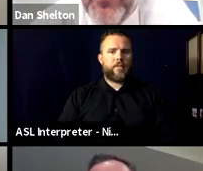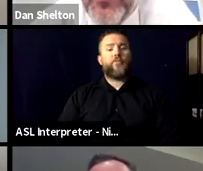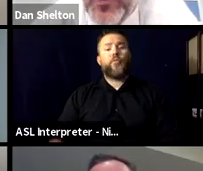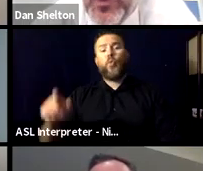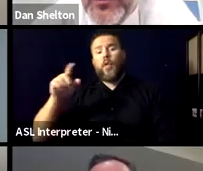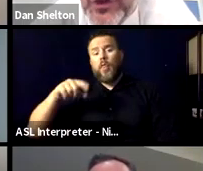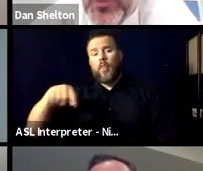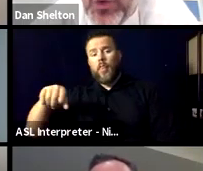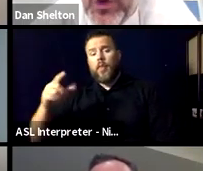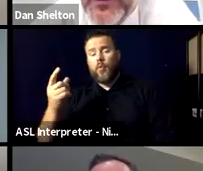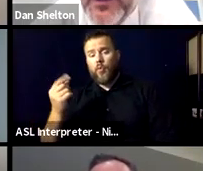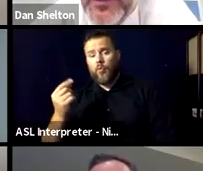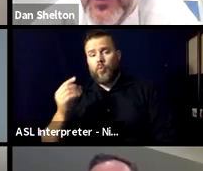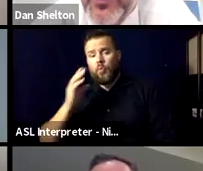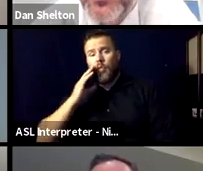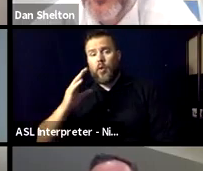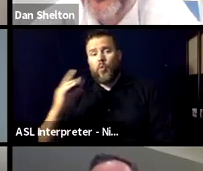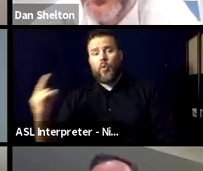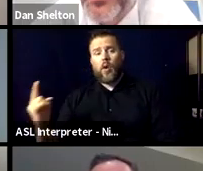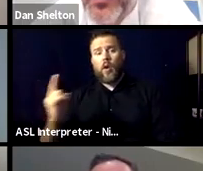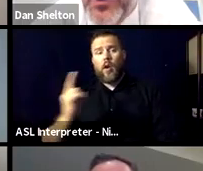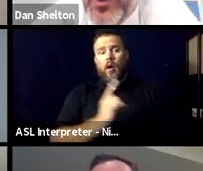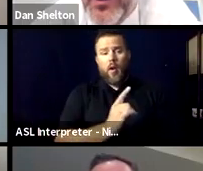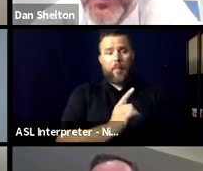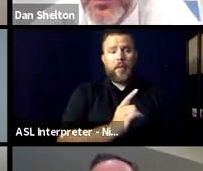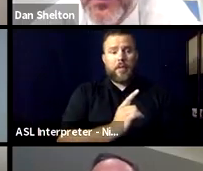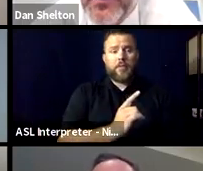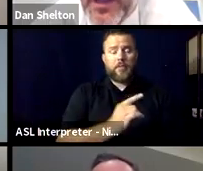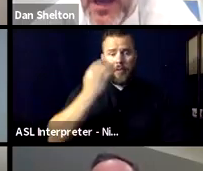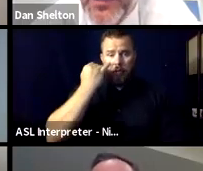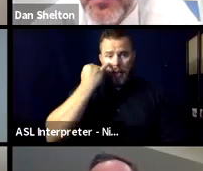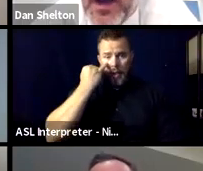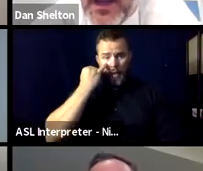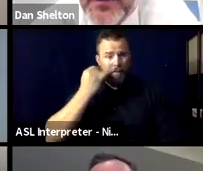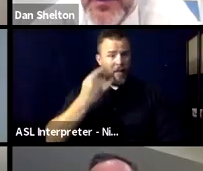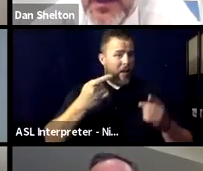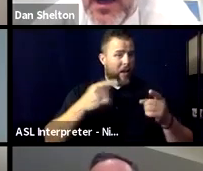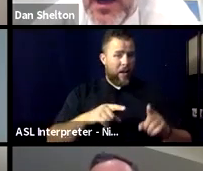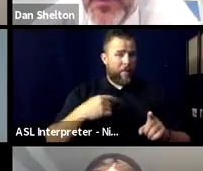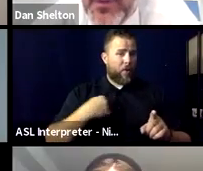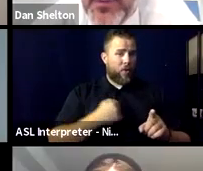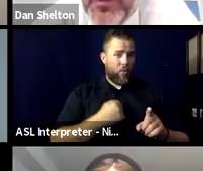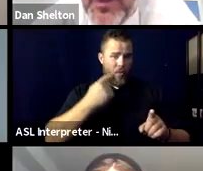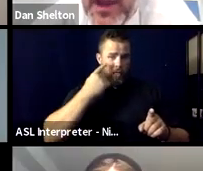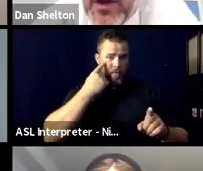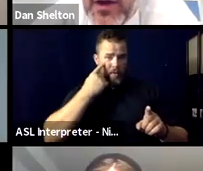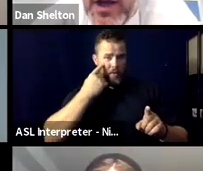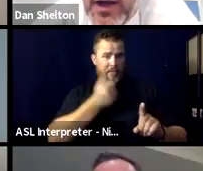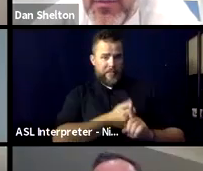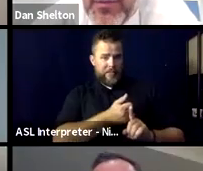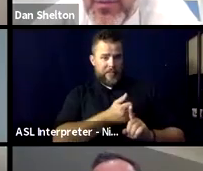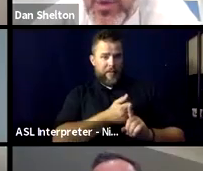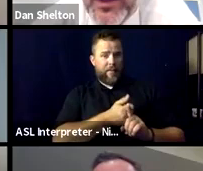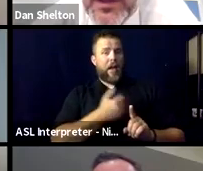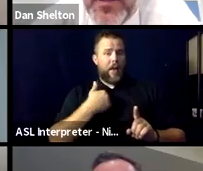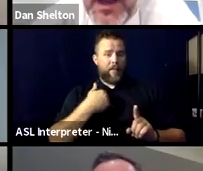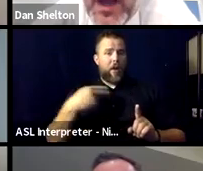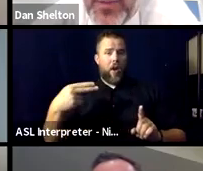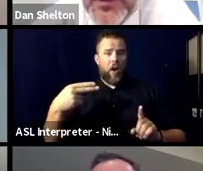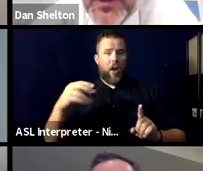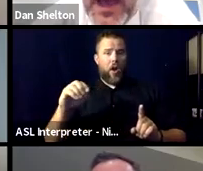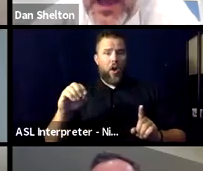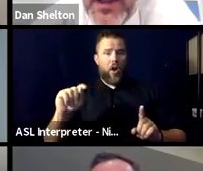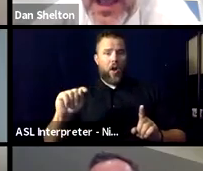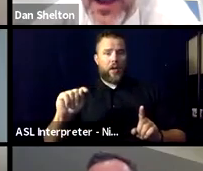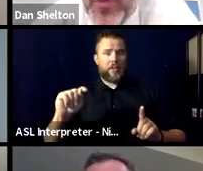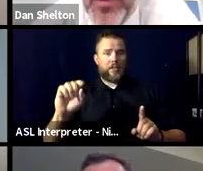in to your point, if there was something going on and we needed like hotspots, they're willing to come in and